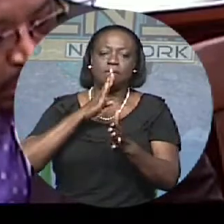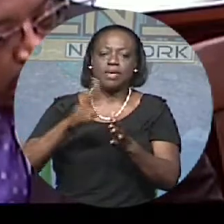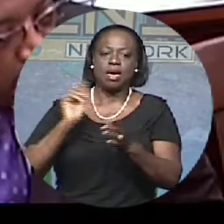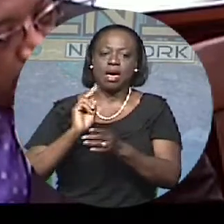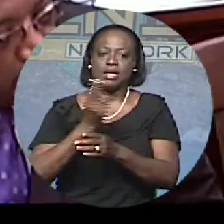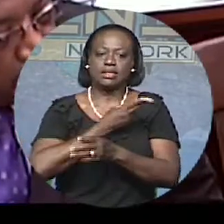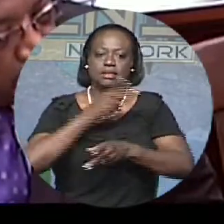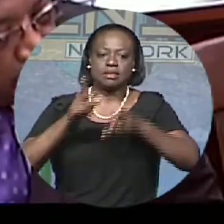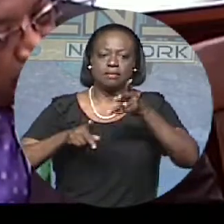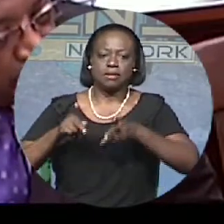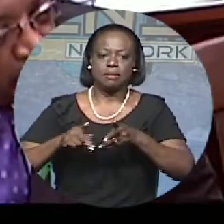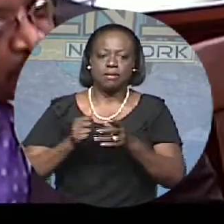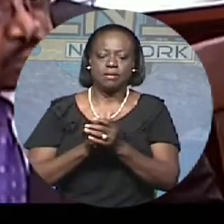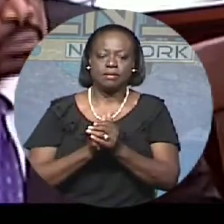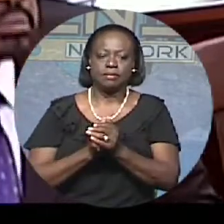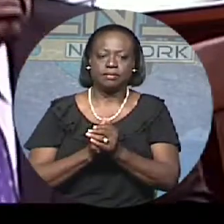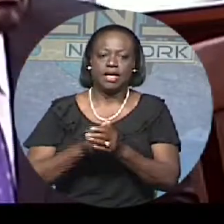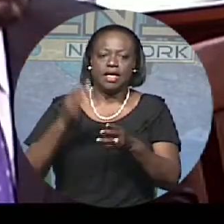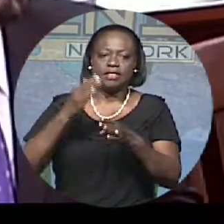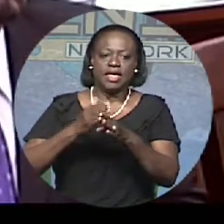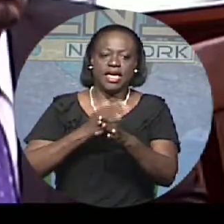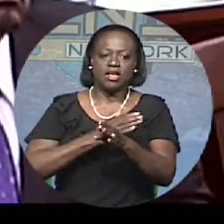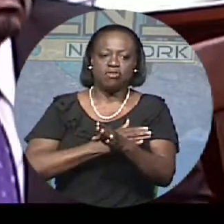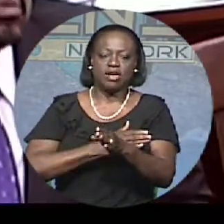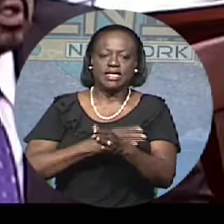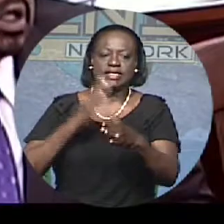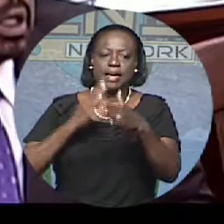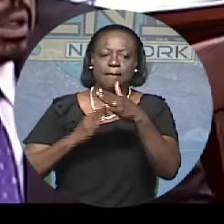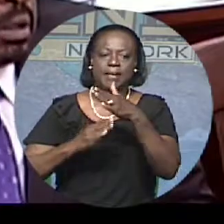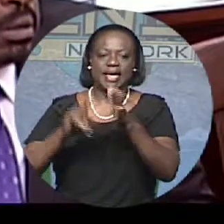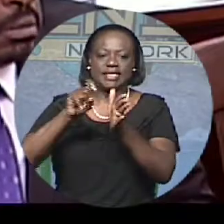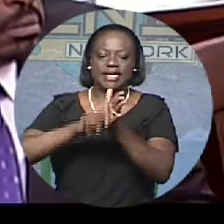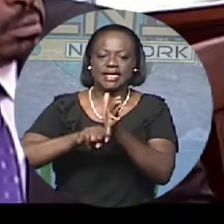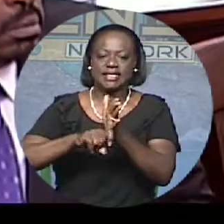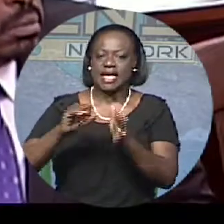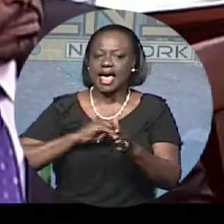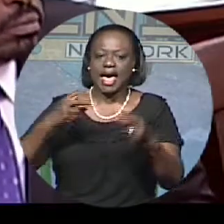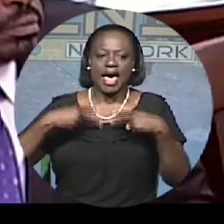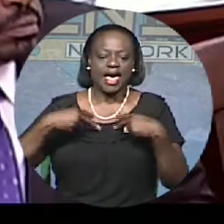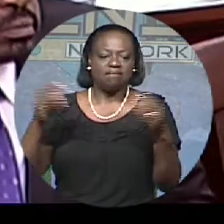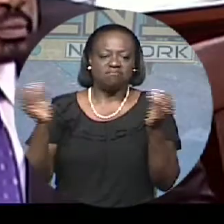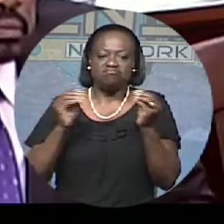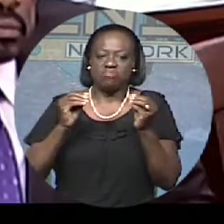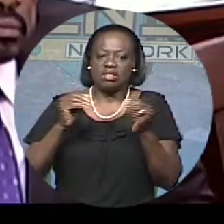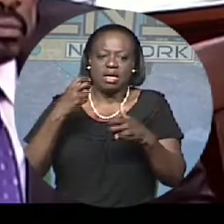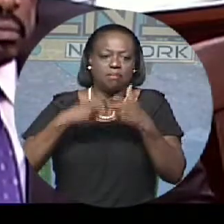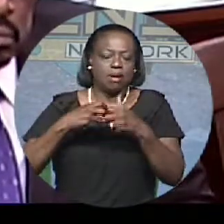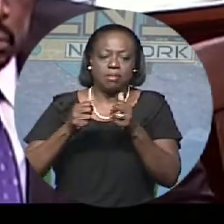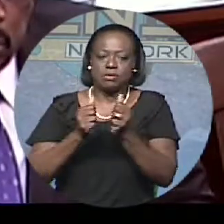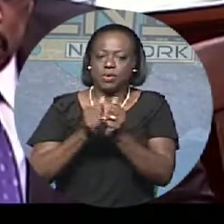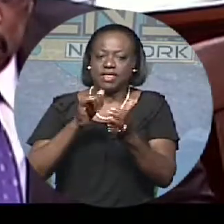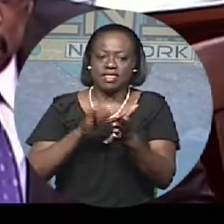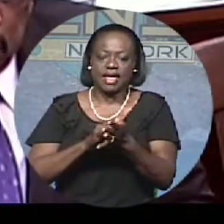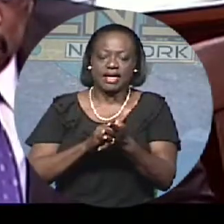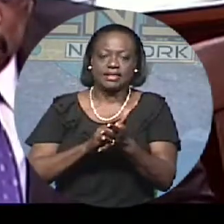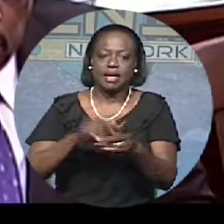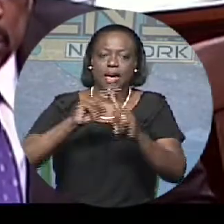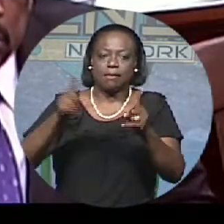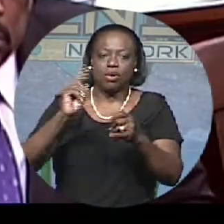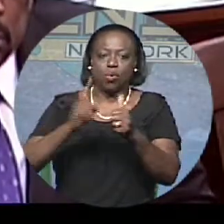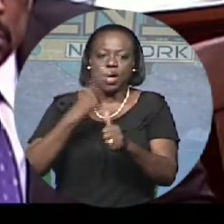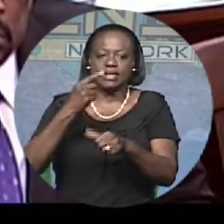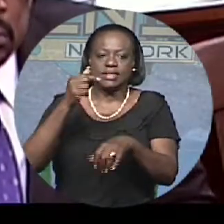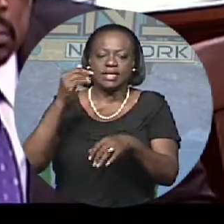consumers, Mr. Speaker. The increased bank taxes. I have no problems with banks being taxed. They make a lot of money. But once